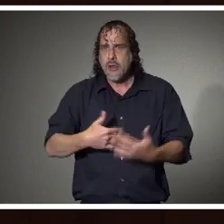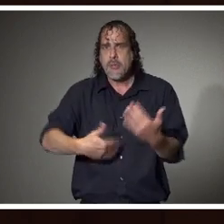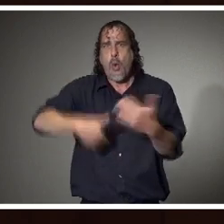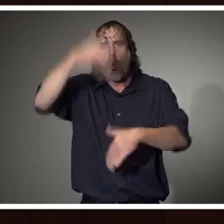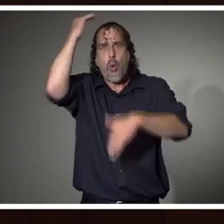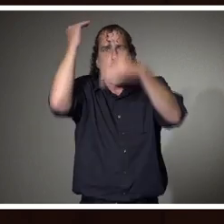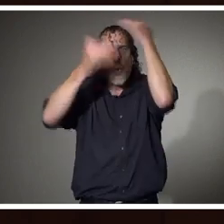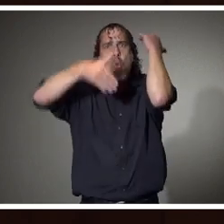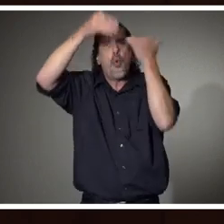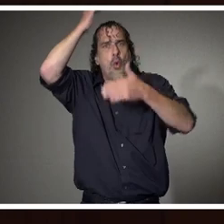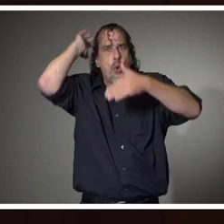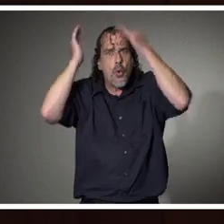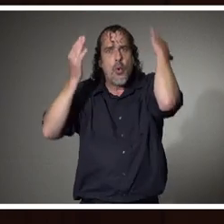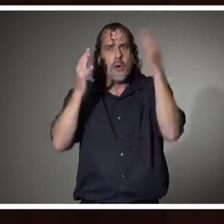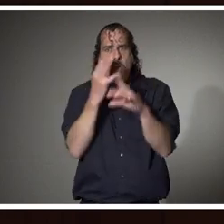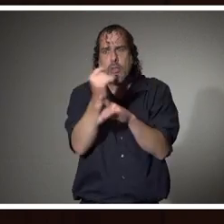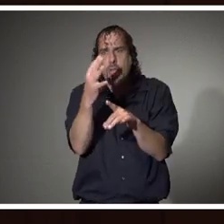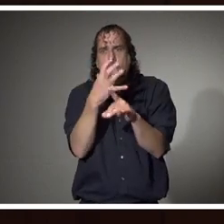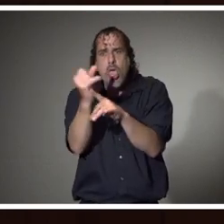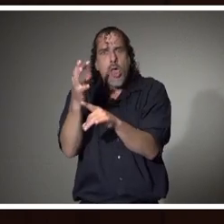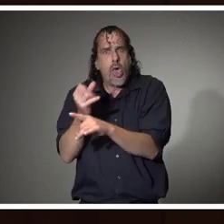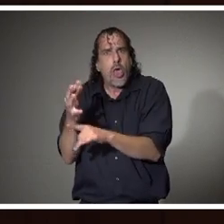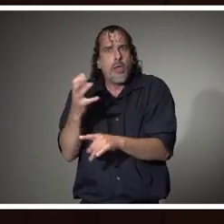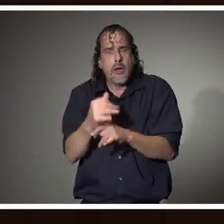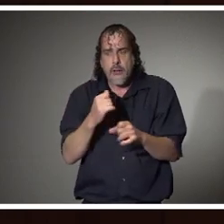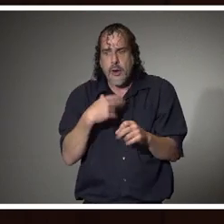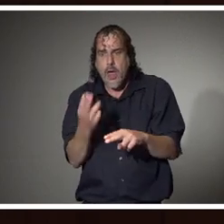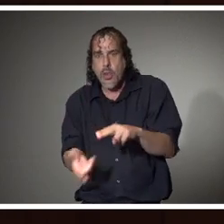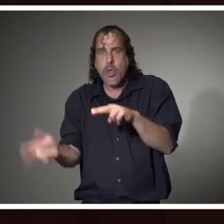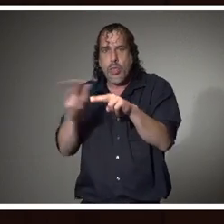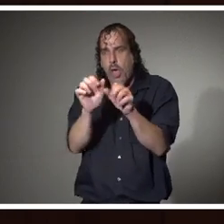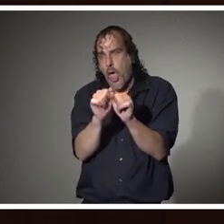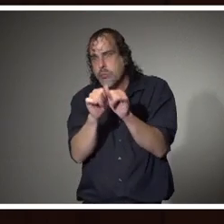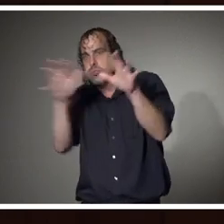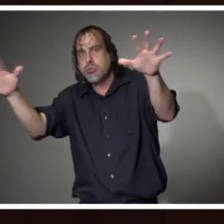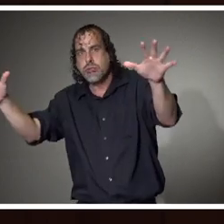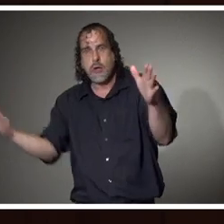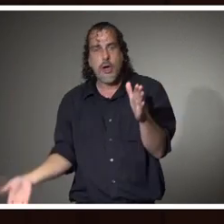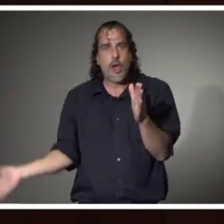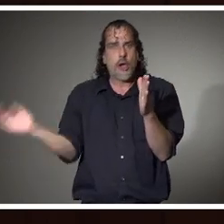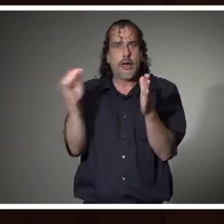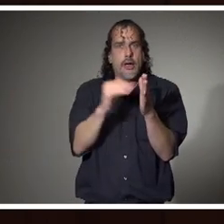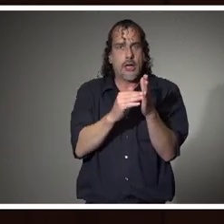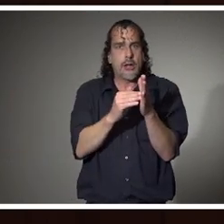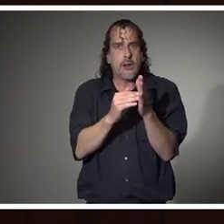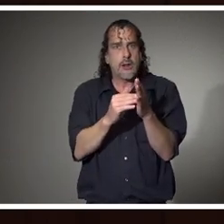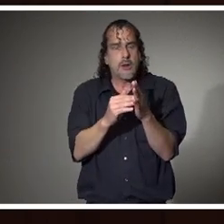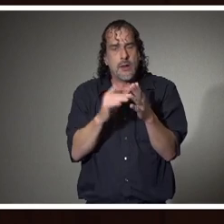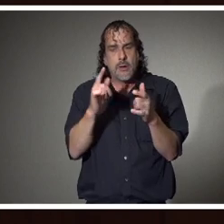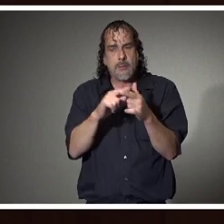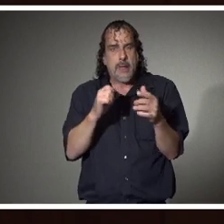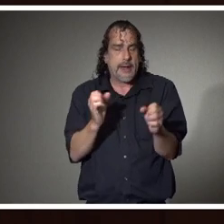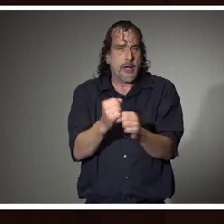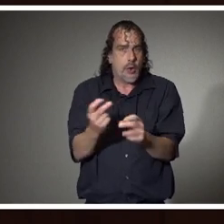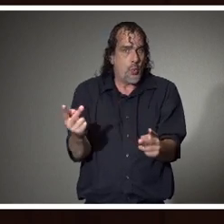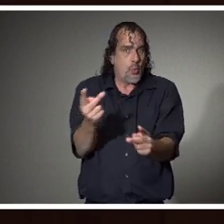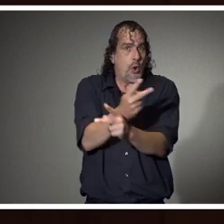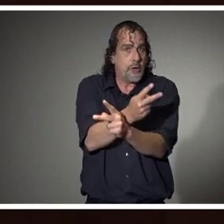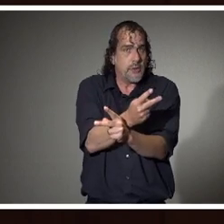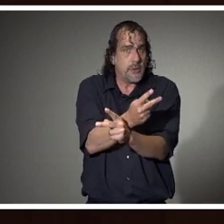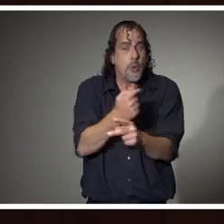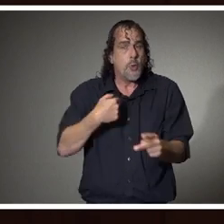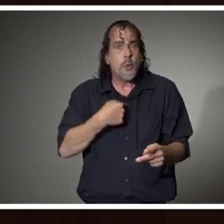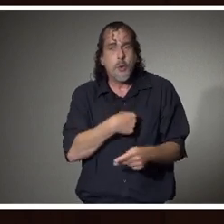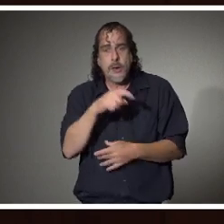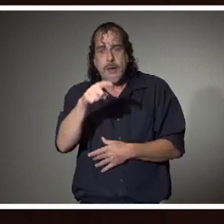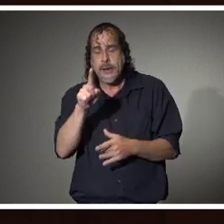overloaded. We do not need a resurgence and another occurrence to come about with making things worse. We need you